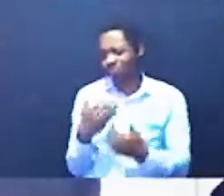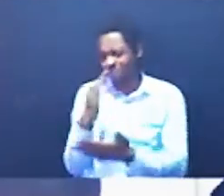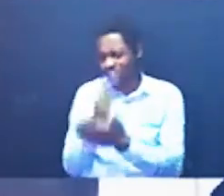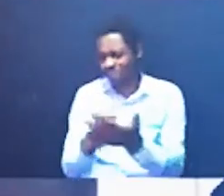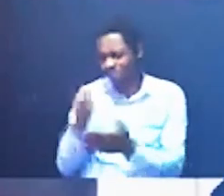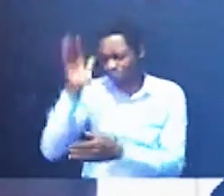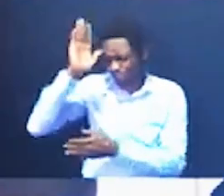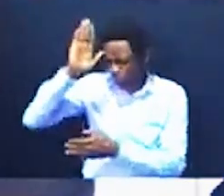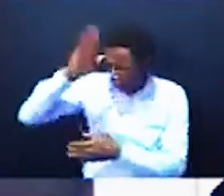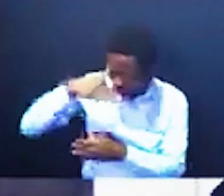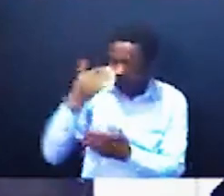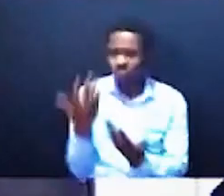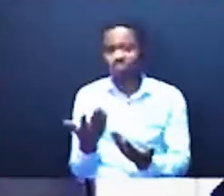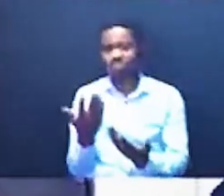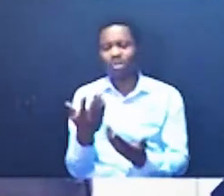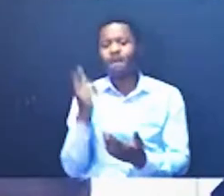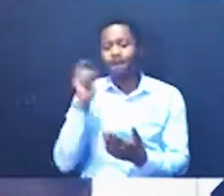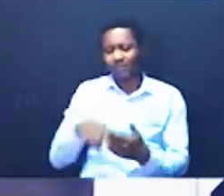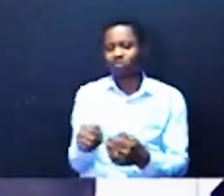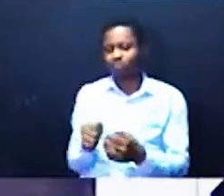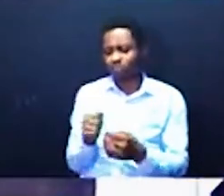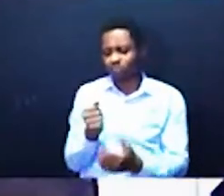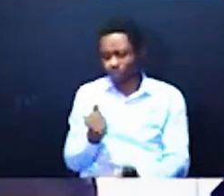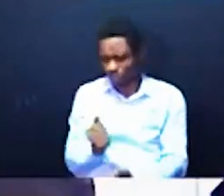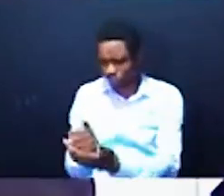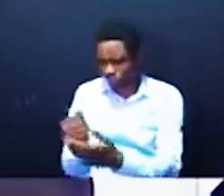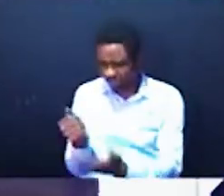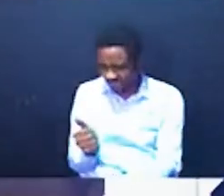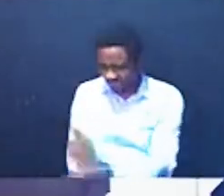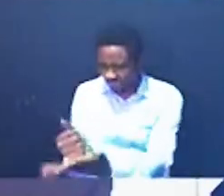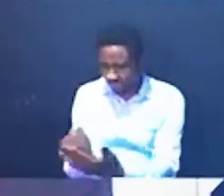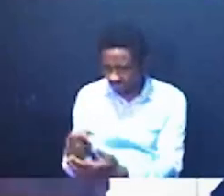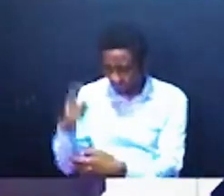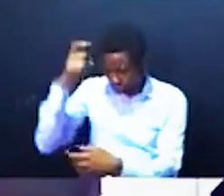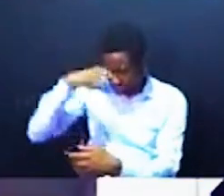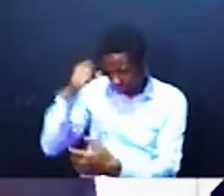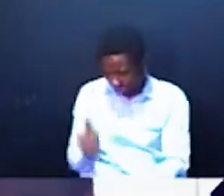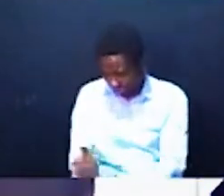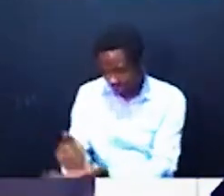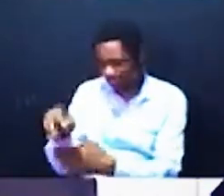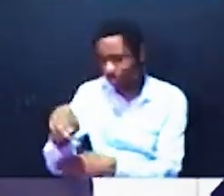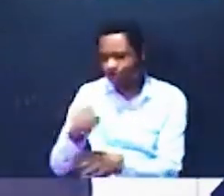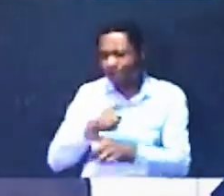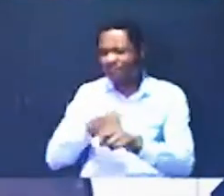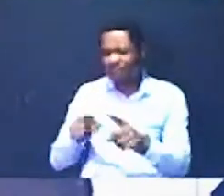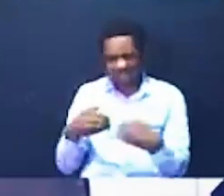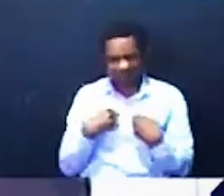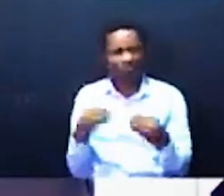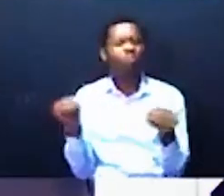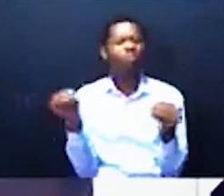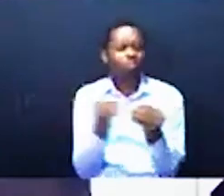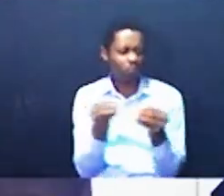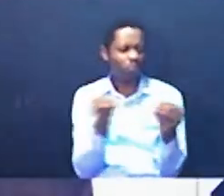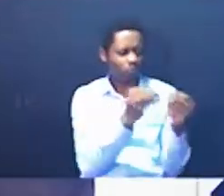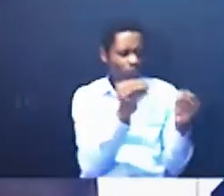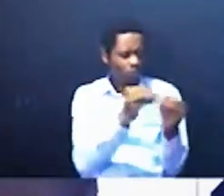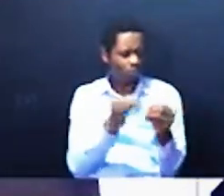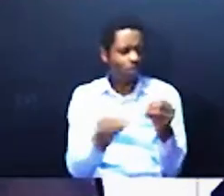them, but the majority are not like that. And